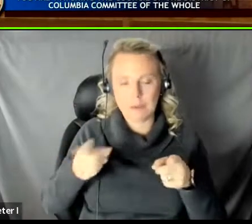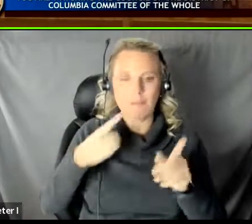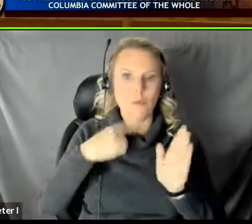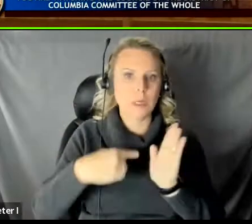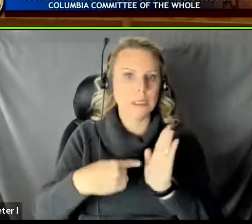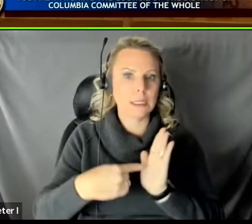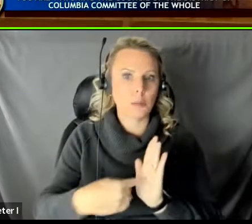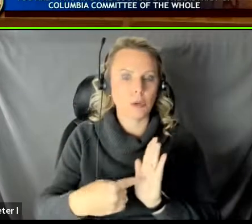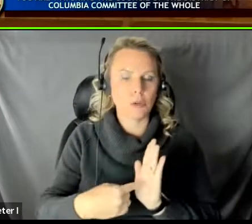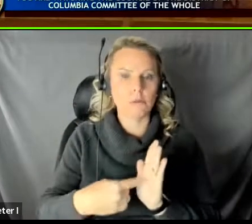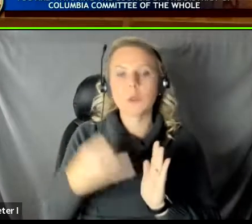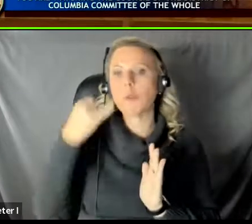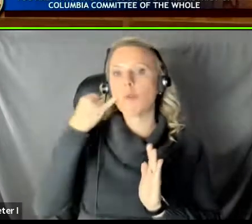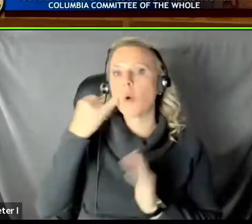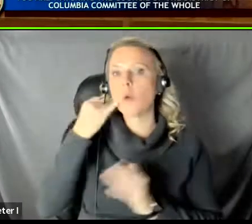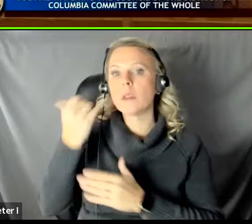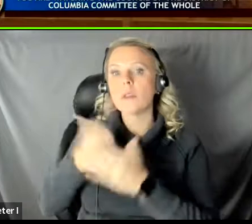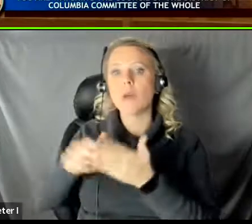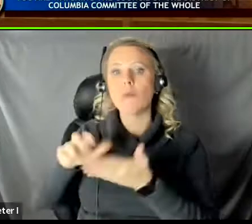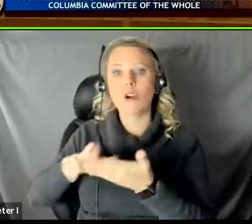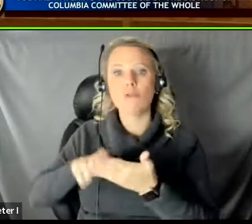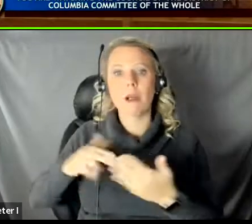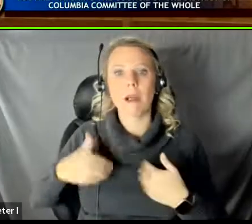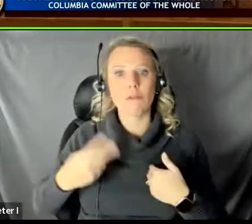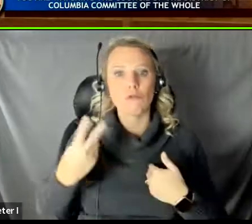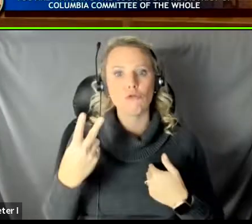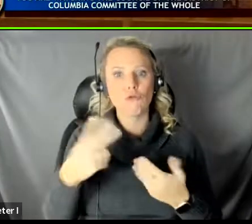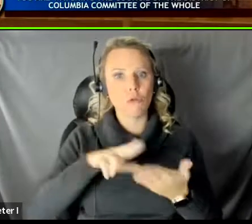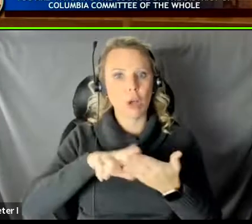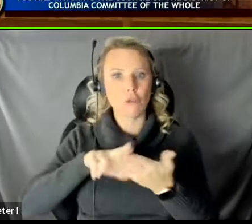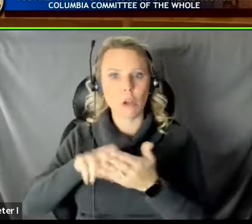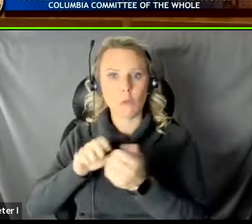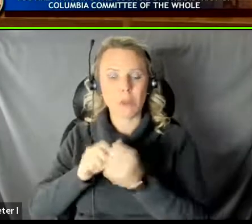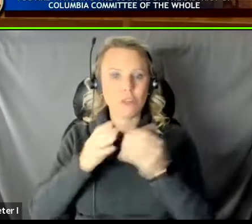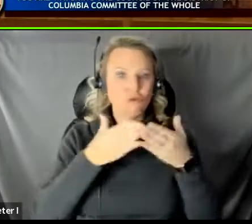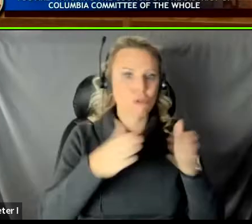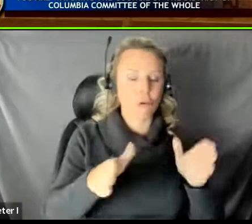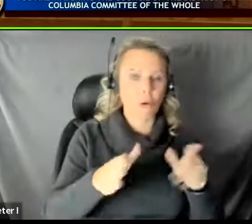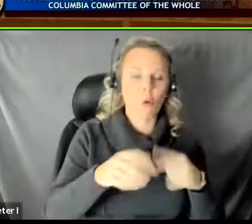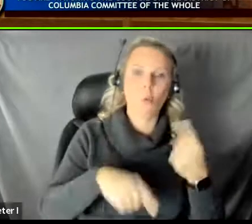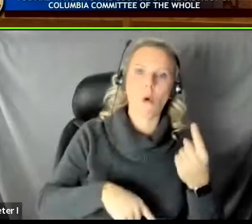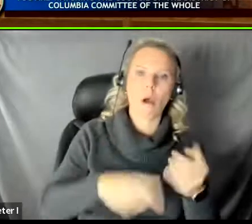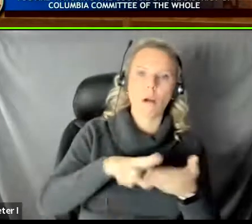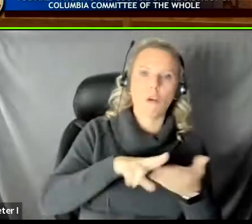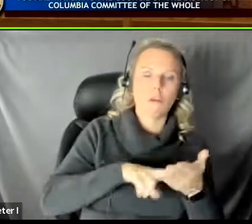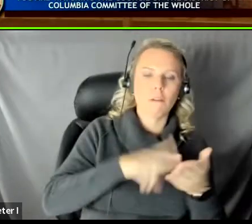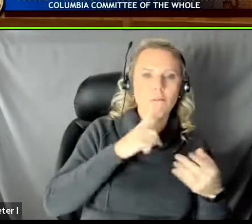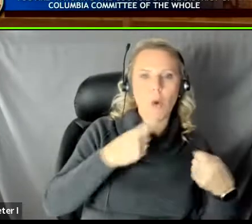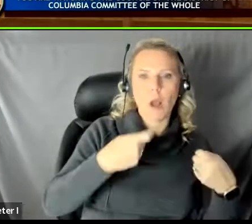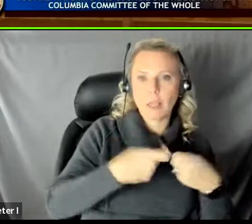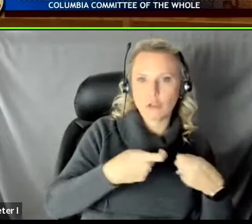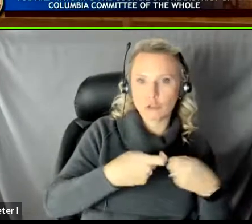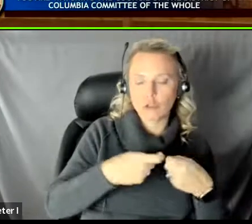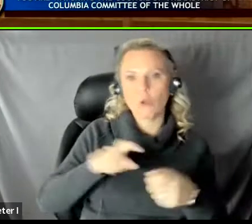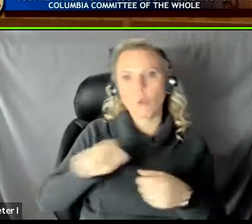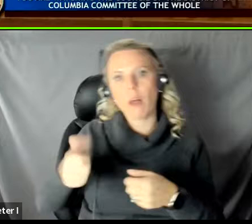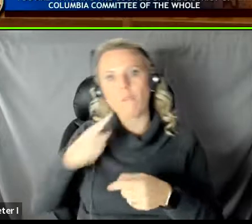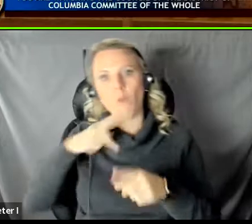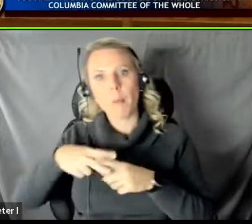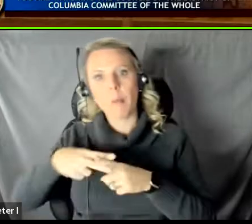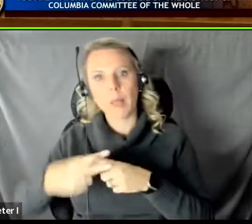example, say a subcontractor has two contracts with a general contractor on the same project. One contract is for electrical work and the other is for